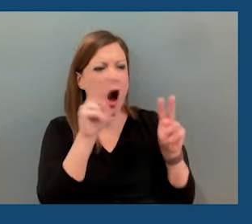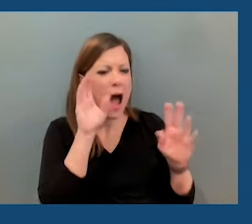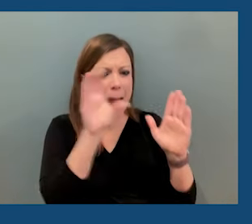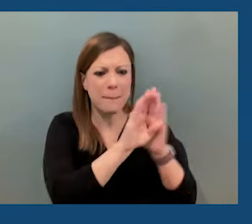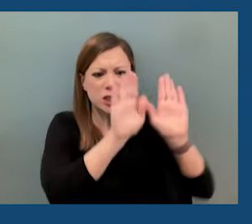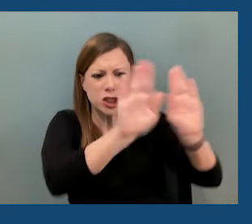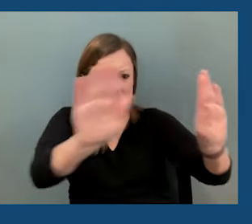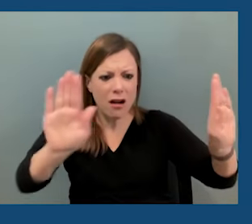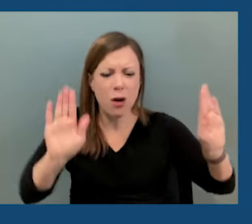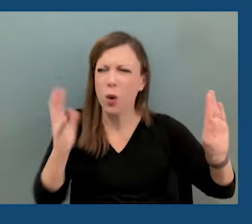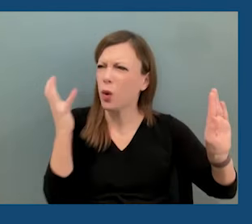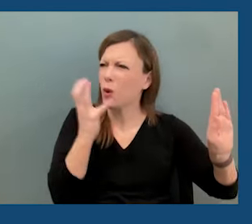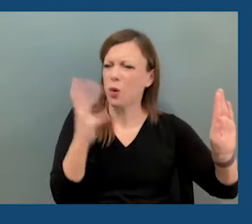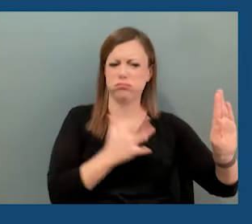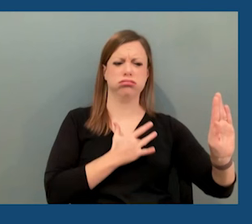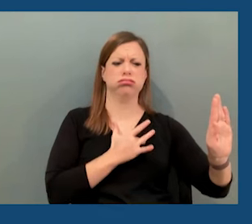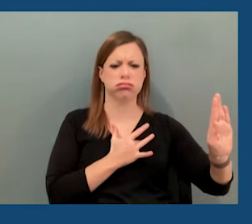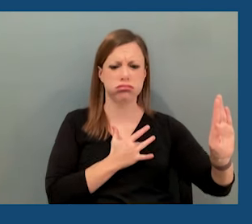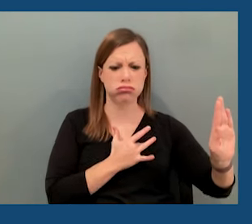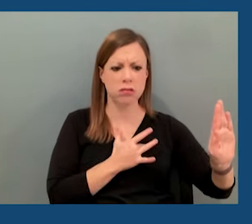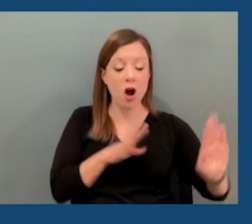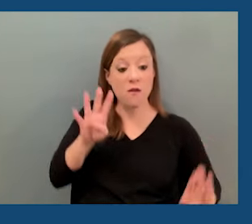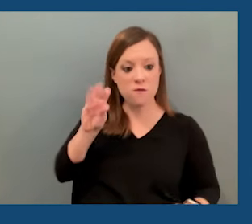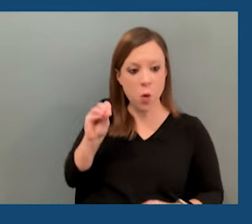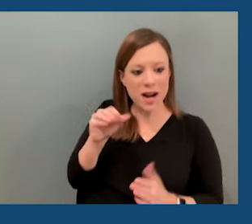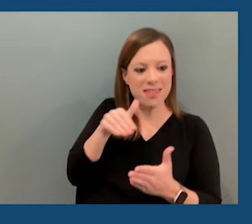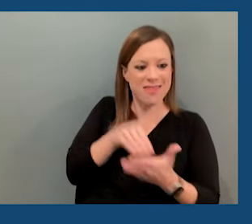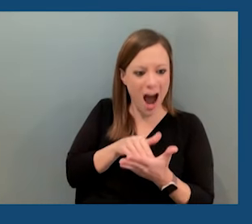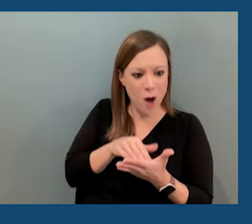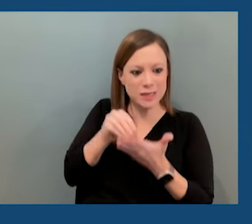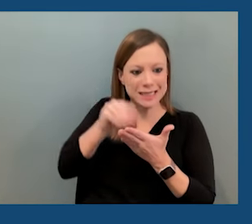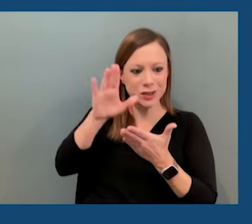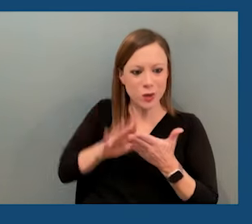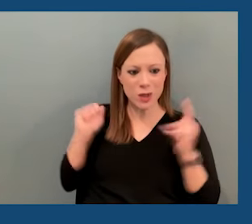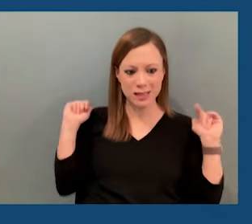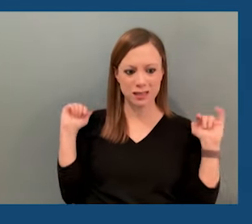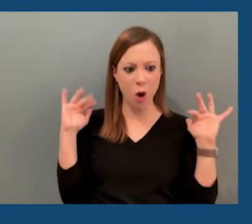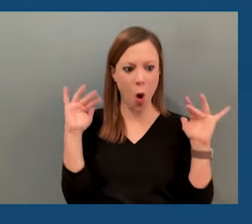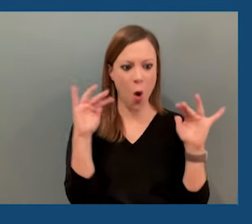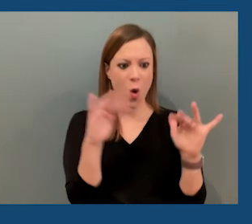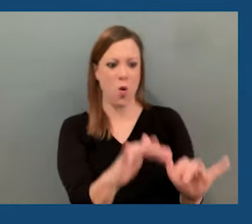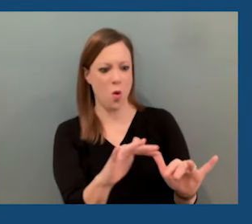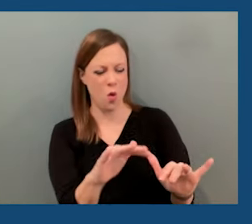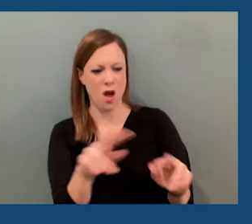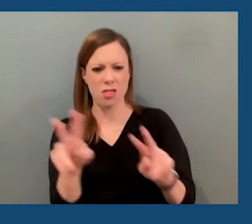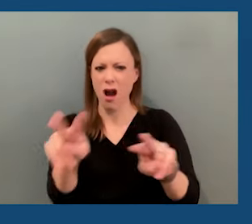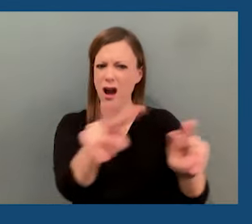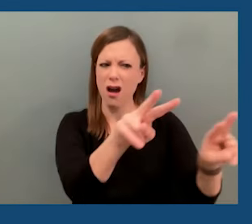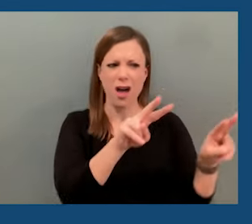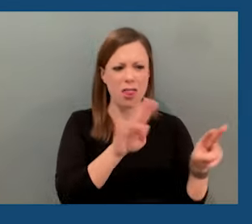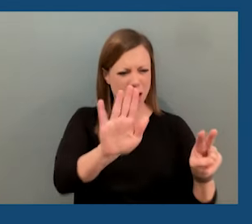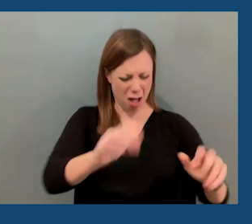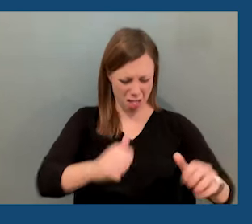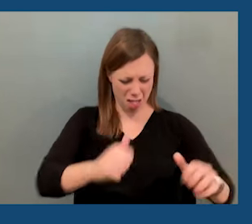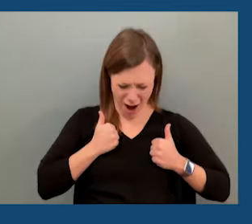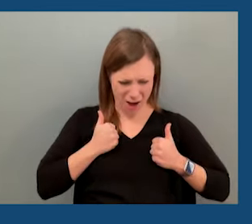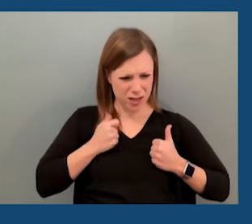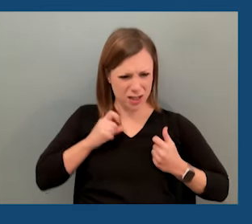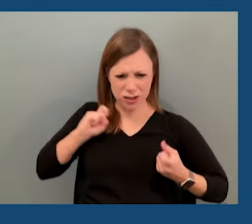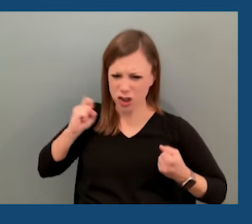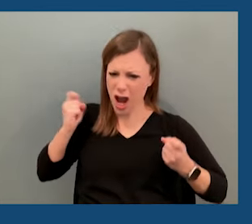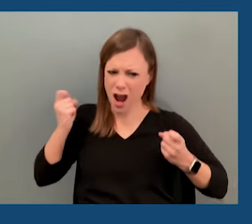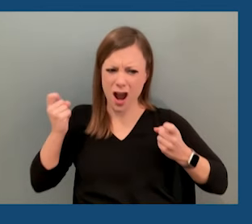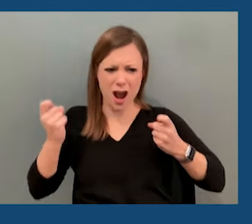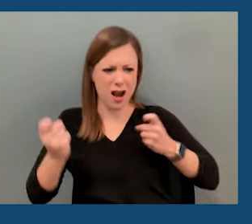presentation and knowing that 40,000 students come through there and they're forever changed after they see what happened during that time that so many people pretend doesn't